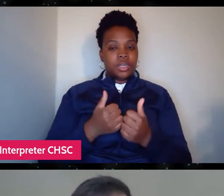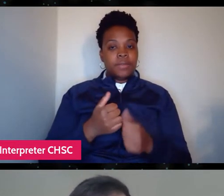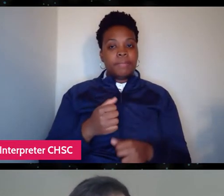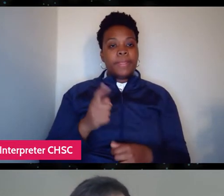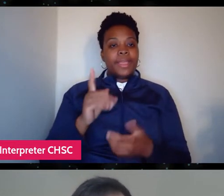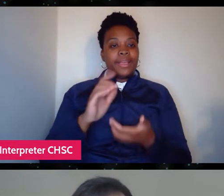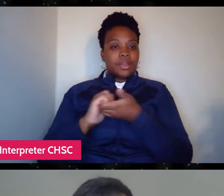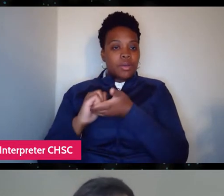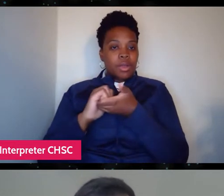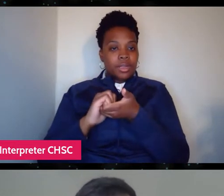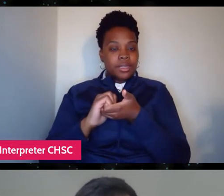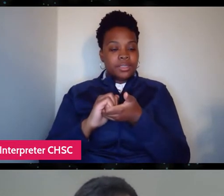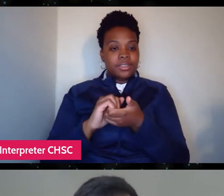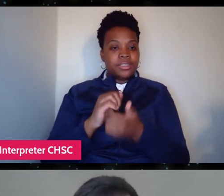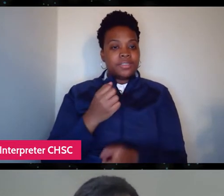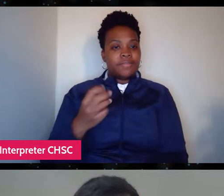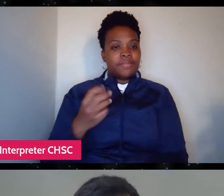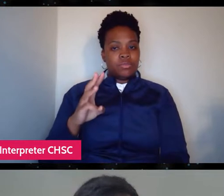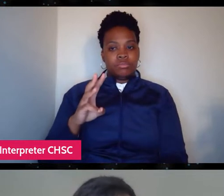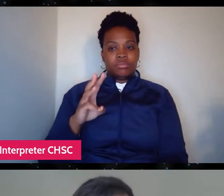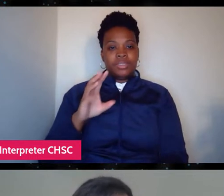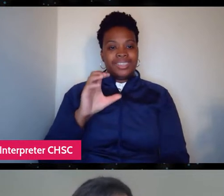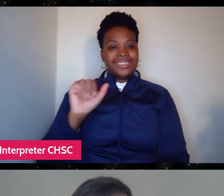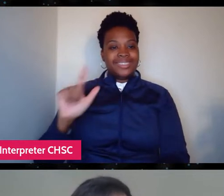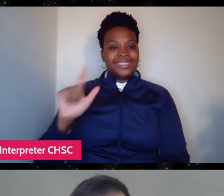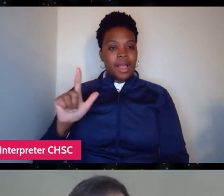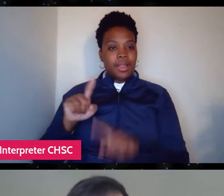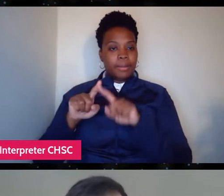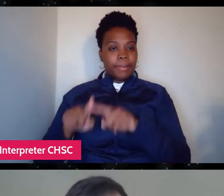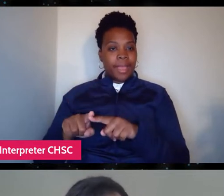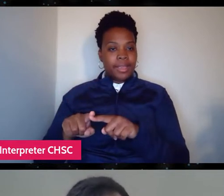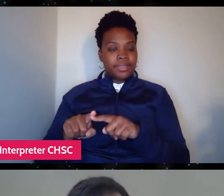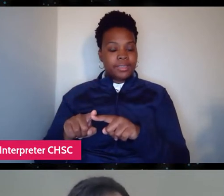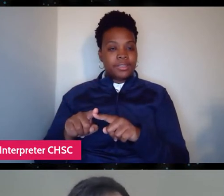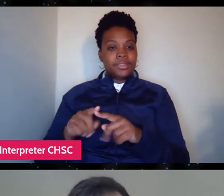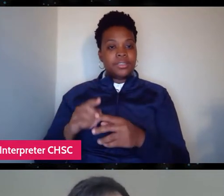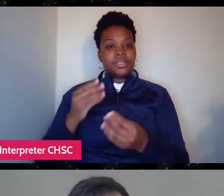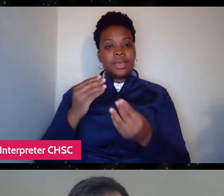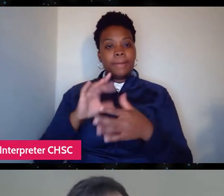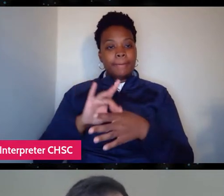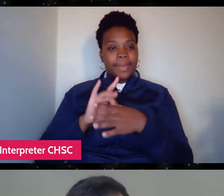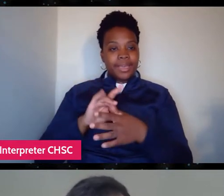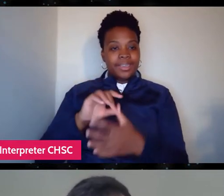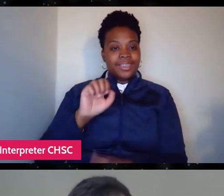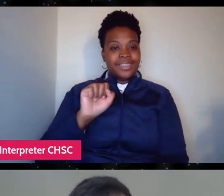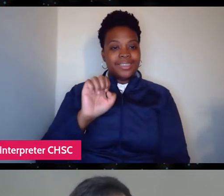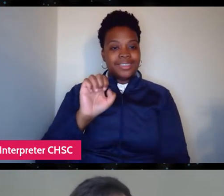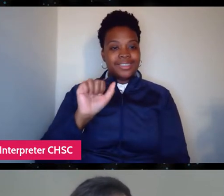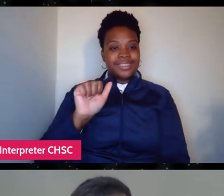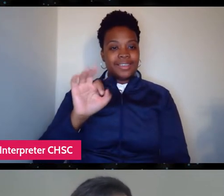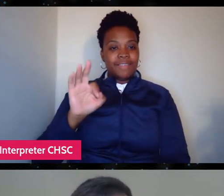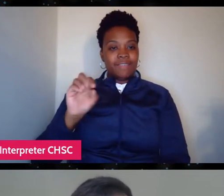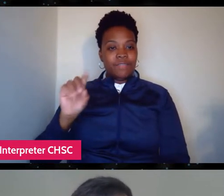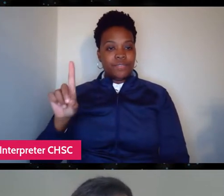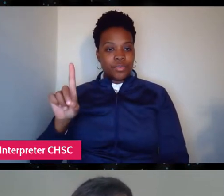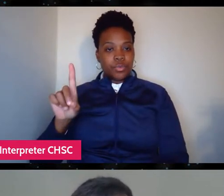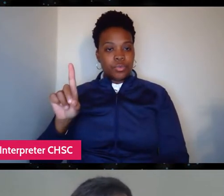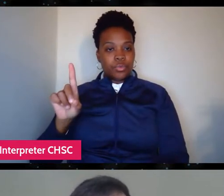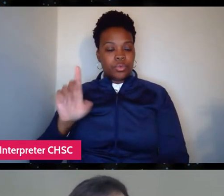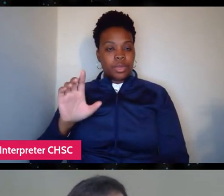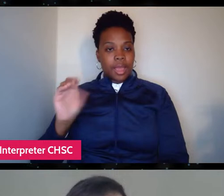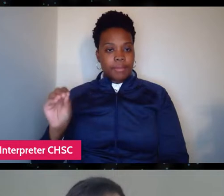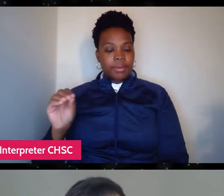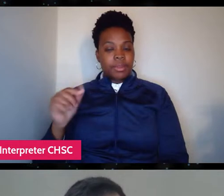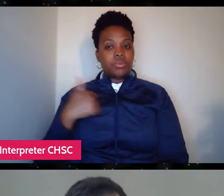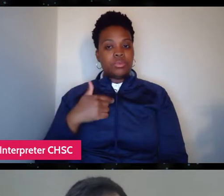US-based cell cultured meat, poultry, and seafood companies. And we have banded together to try and work on the issues where we